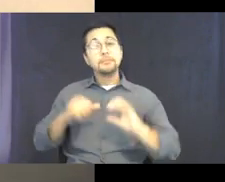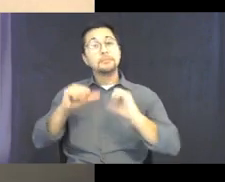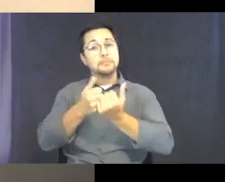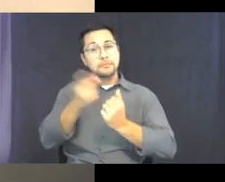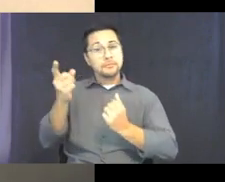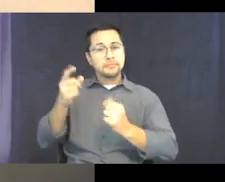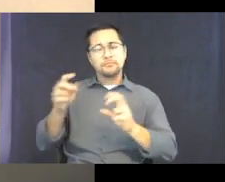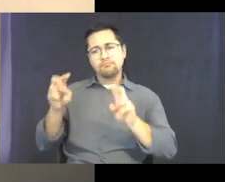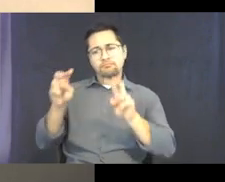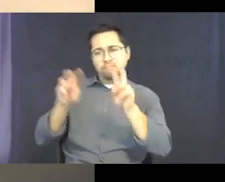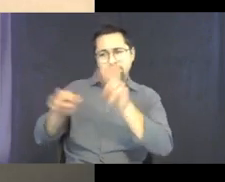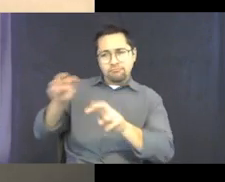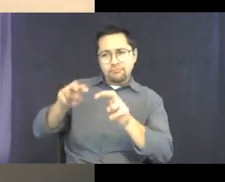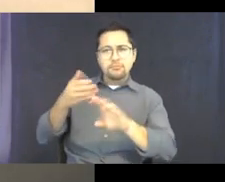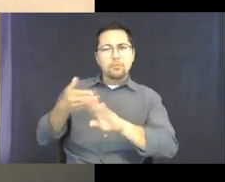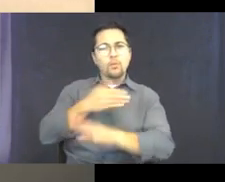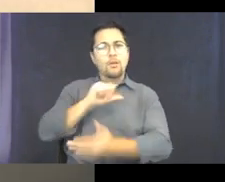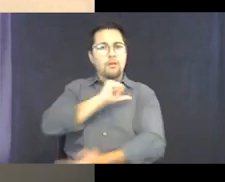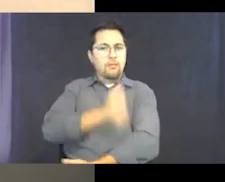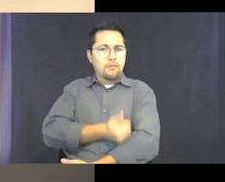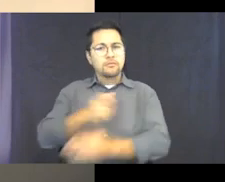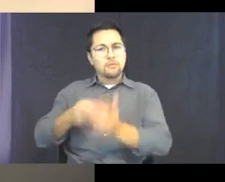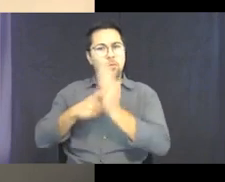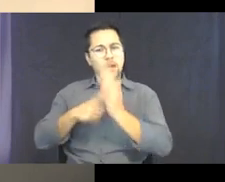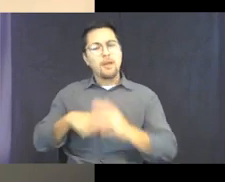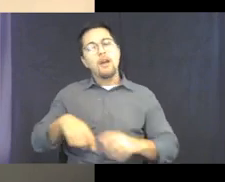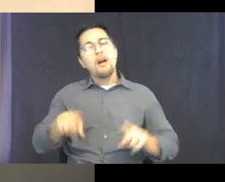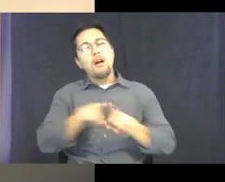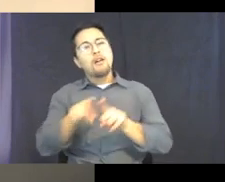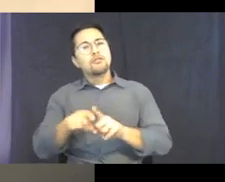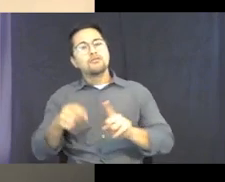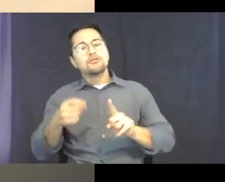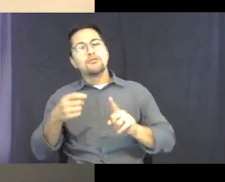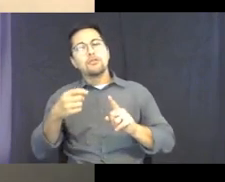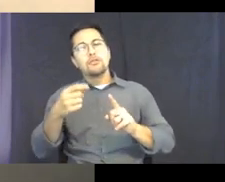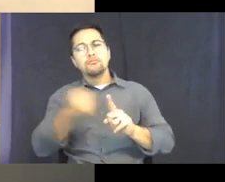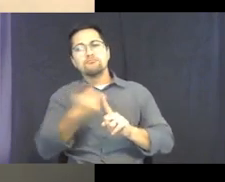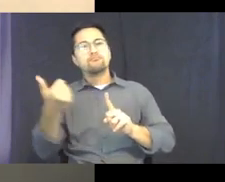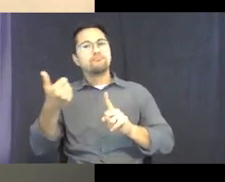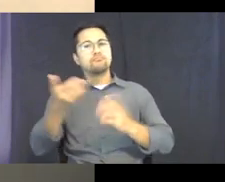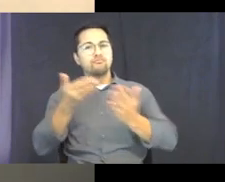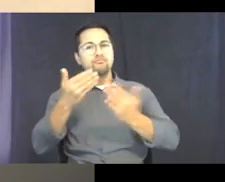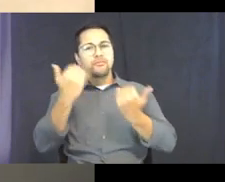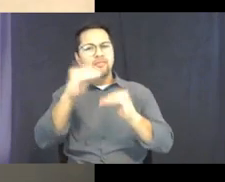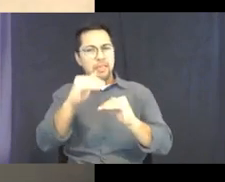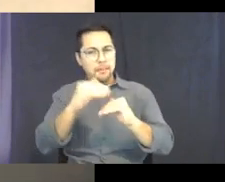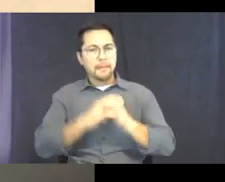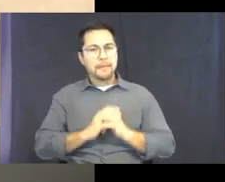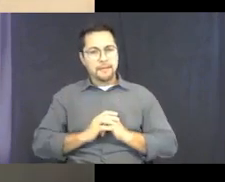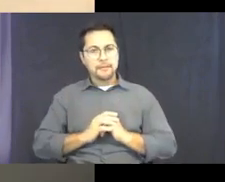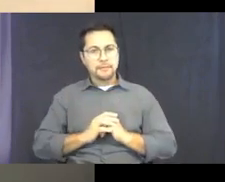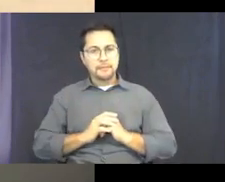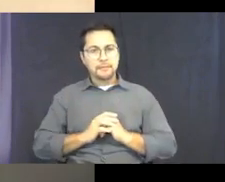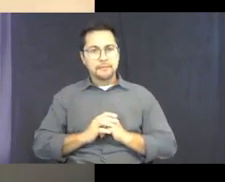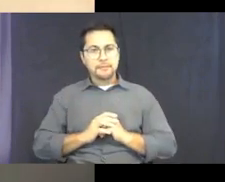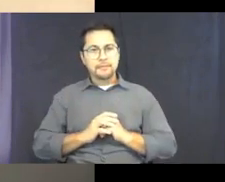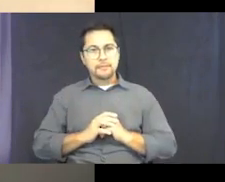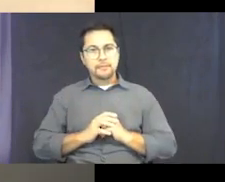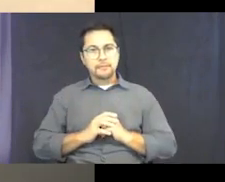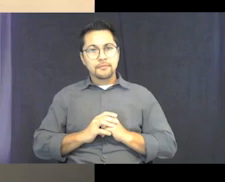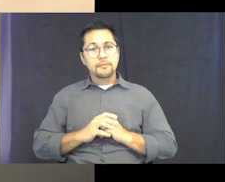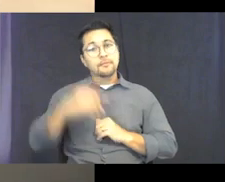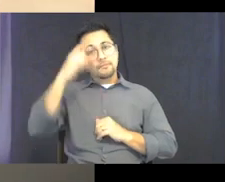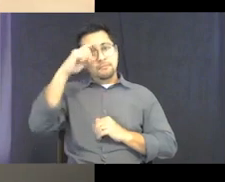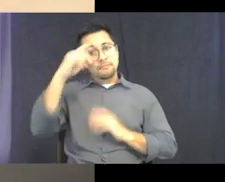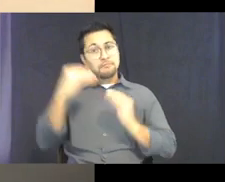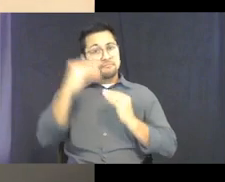has also lifted the prior authorization requirement and removed service limits for behavioral health services under the state of emergency.